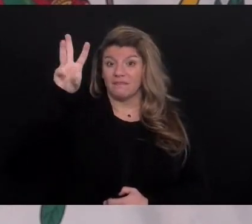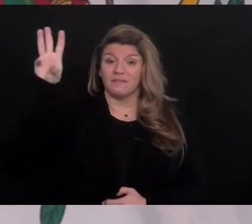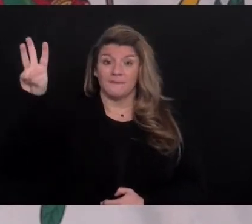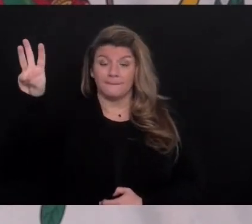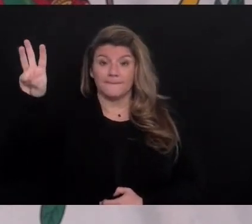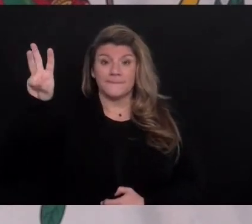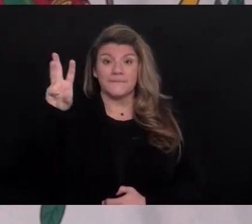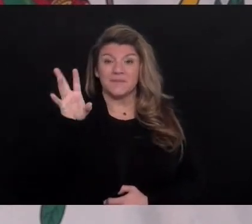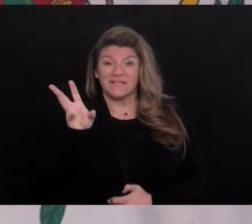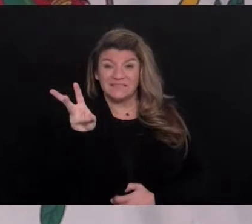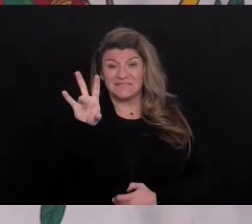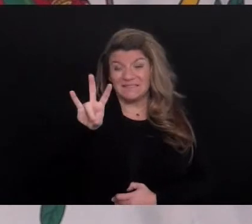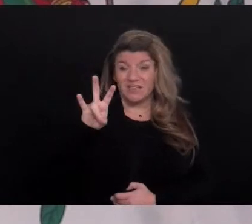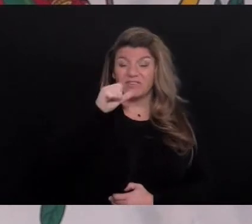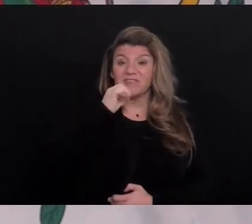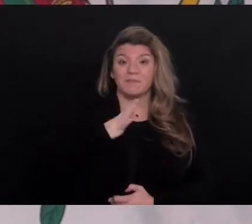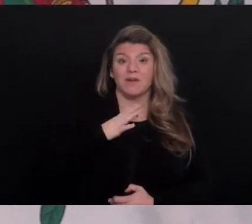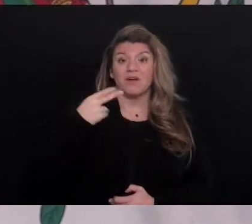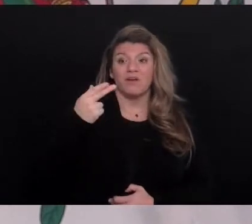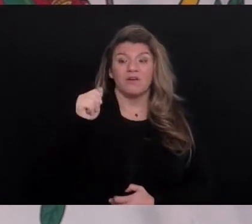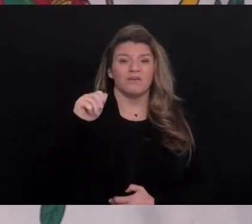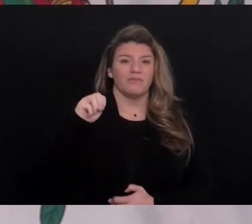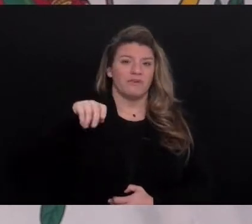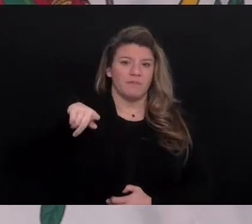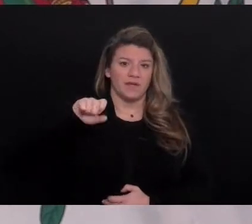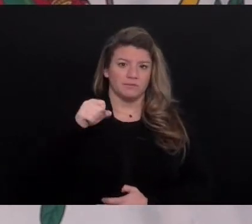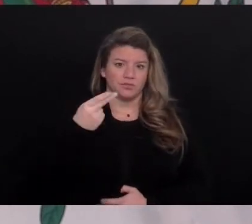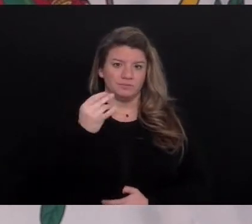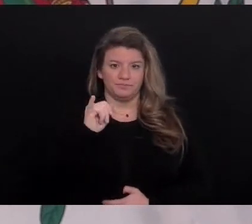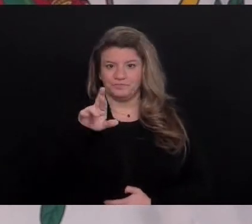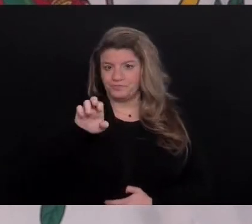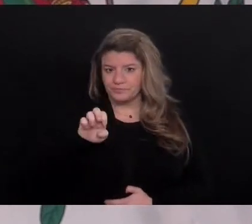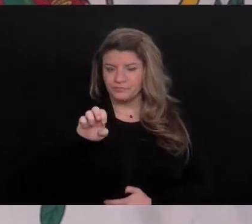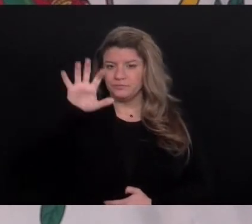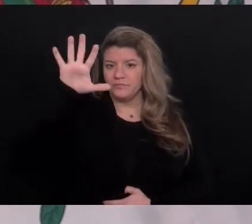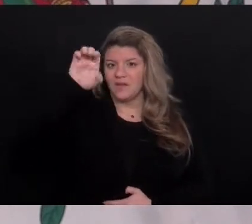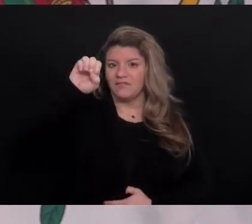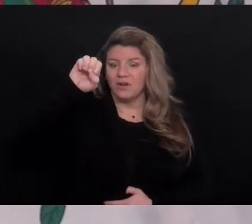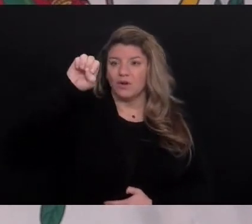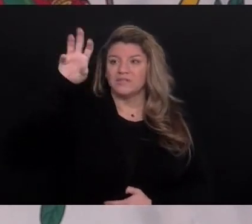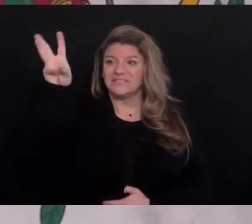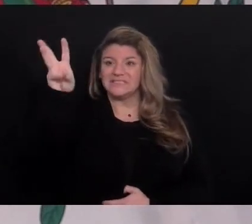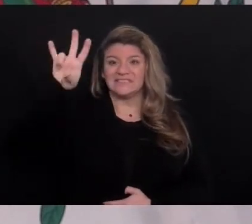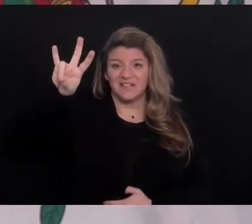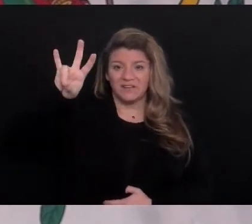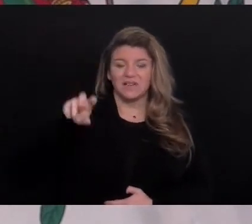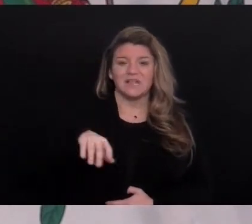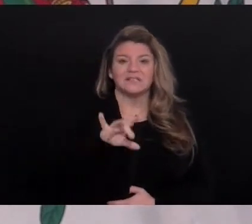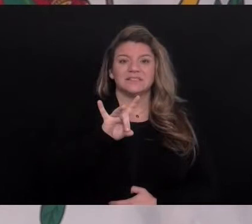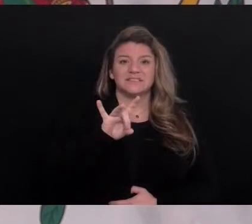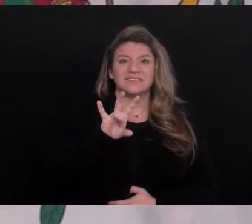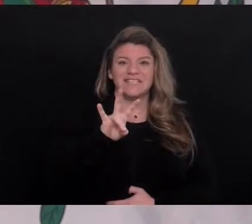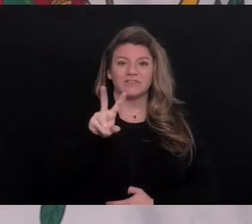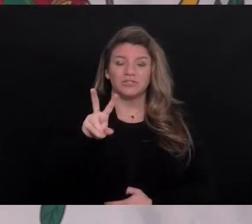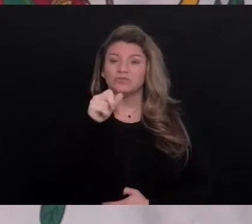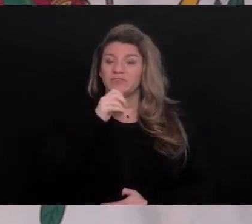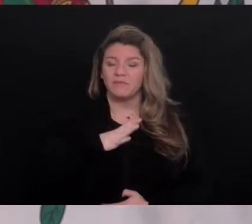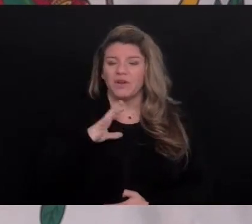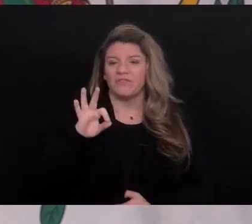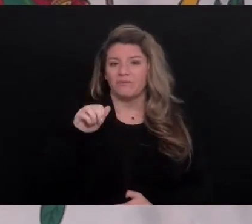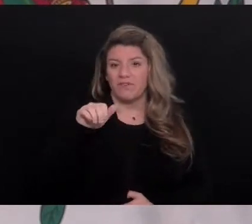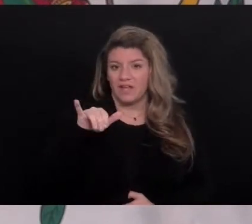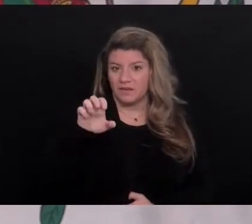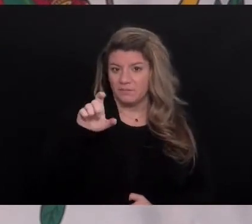is a 67-year-old female from Hampshire County. The 5,067th is a 72-year-old female from Fayette